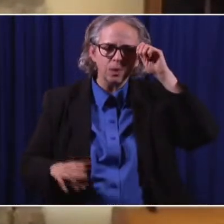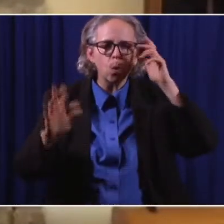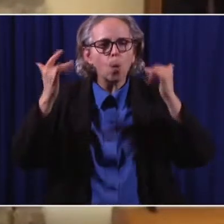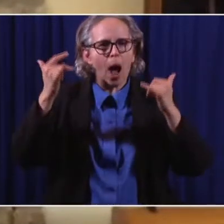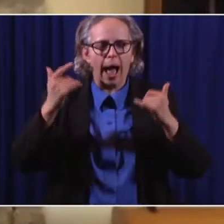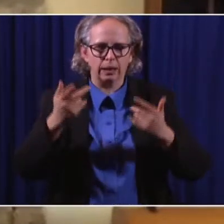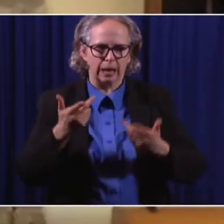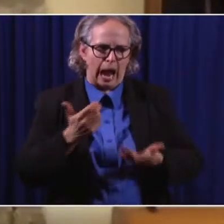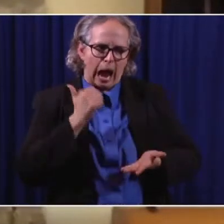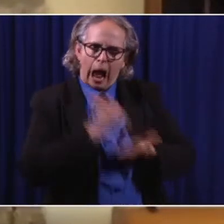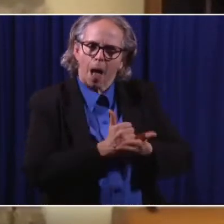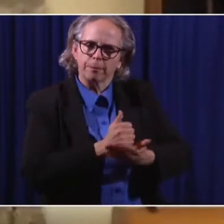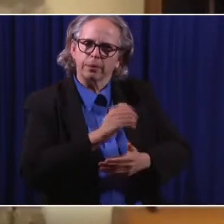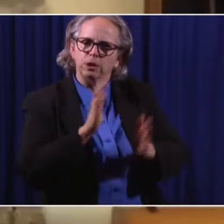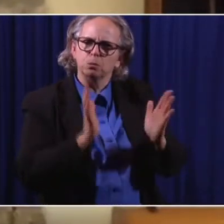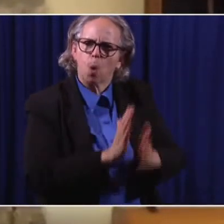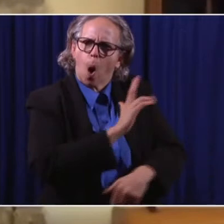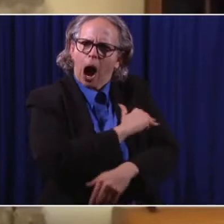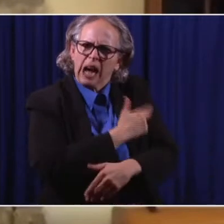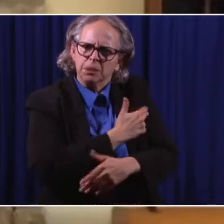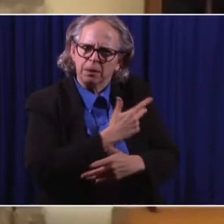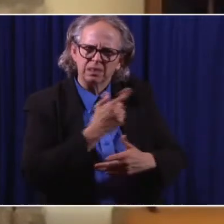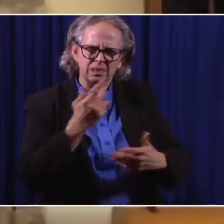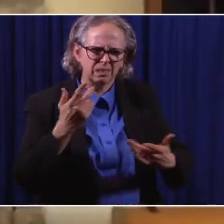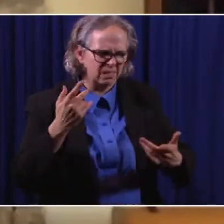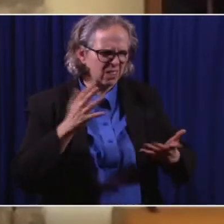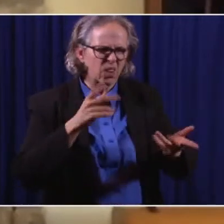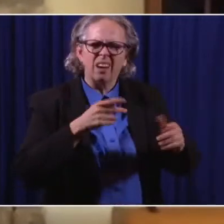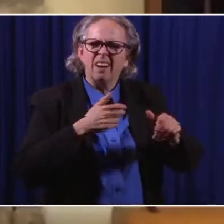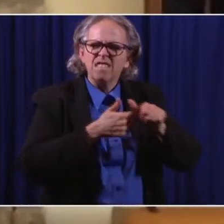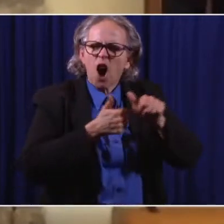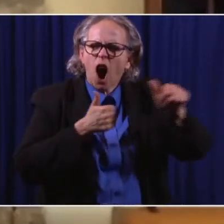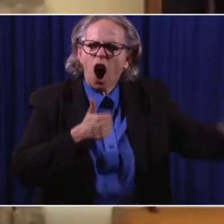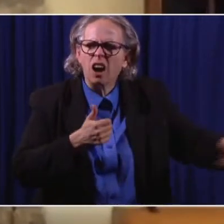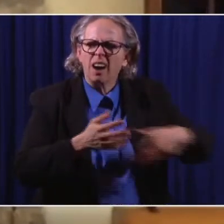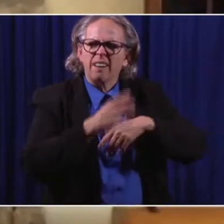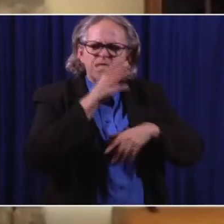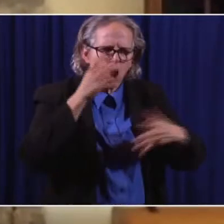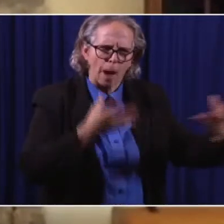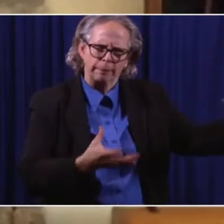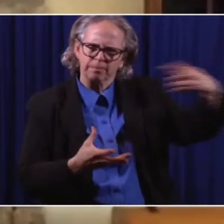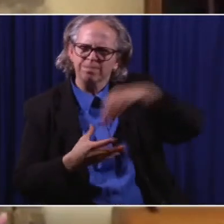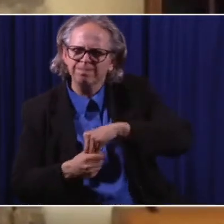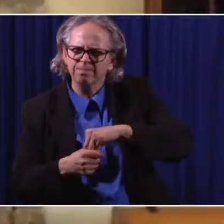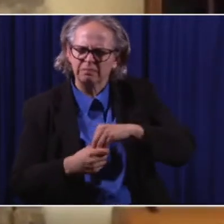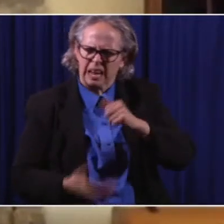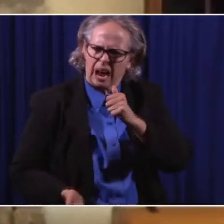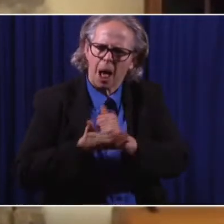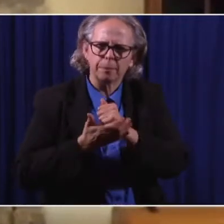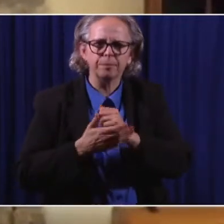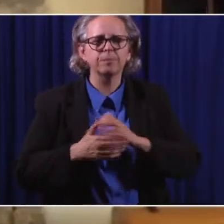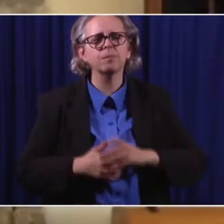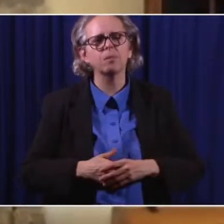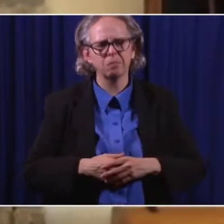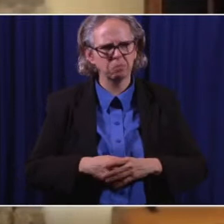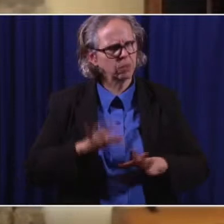We're monitoring all kinds of different things. So I have every confidence in the system that's been set